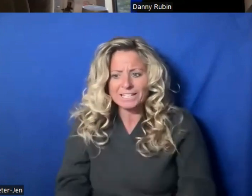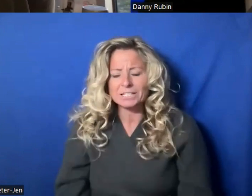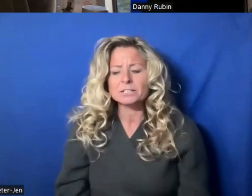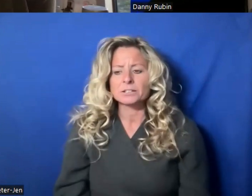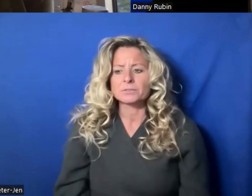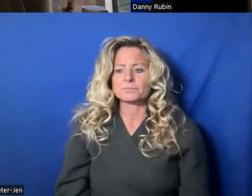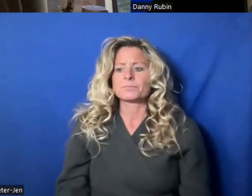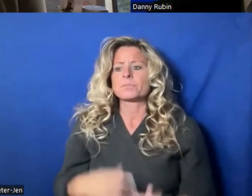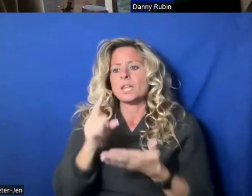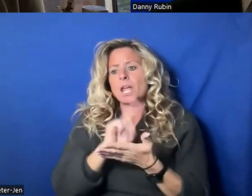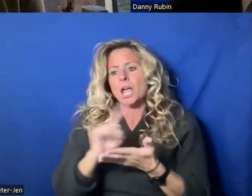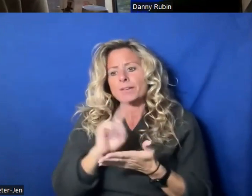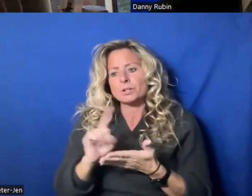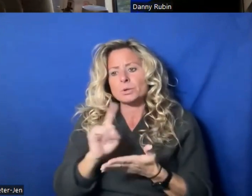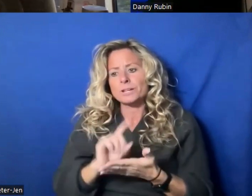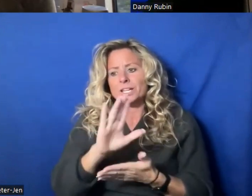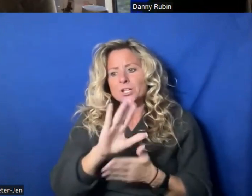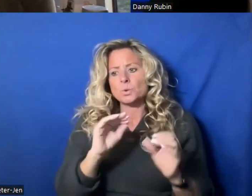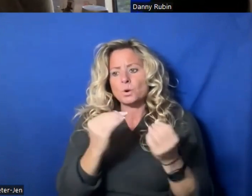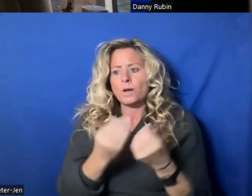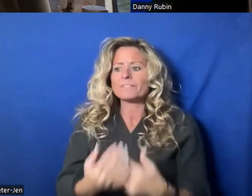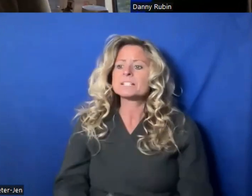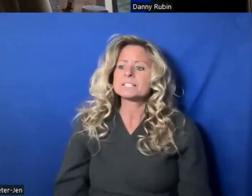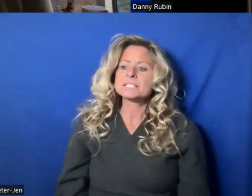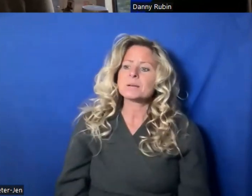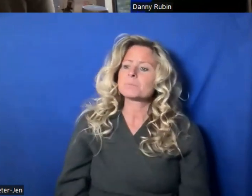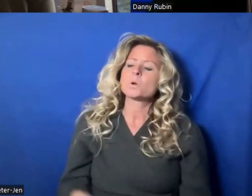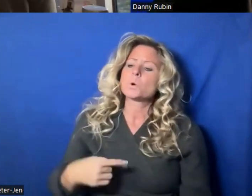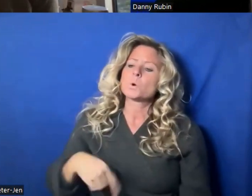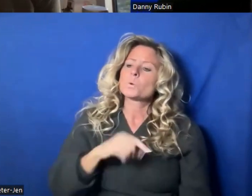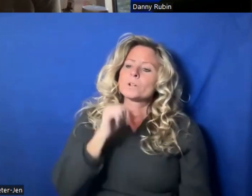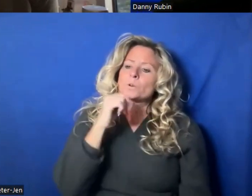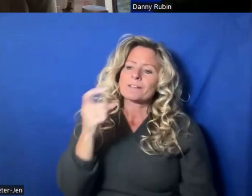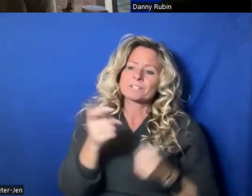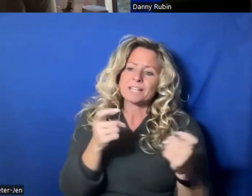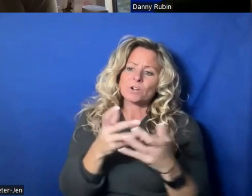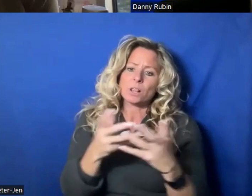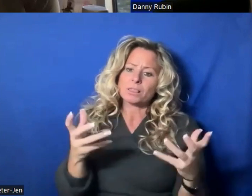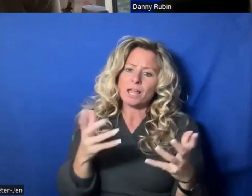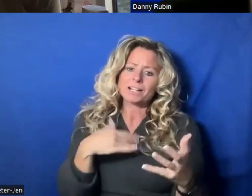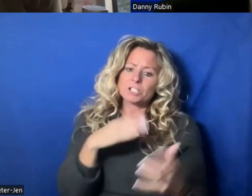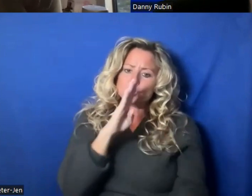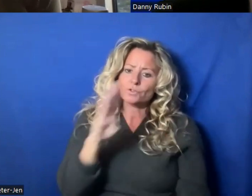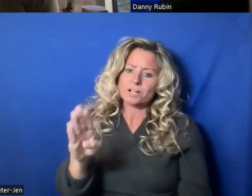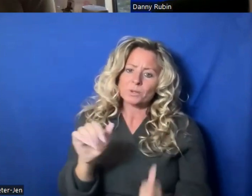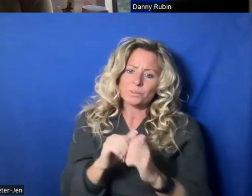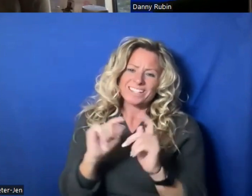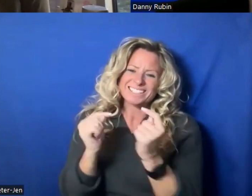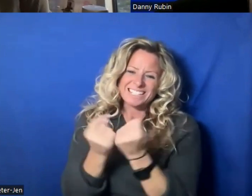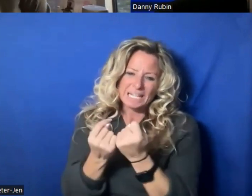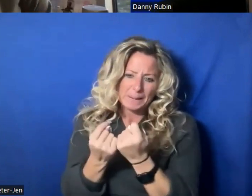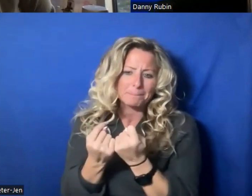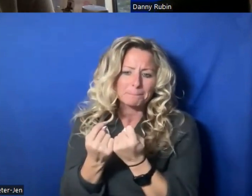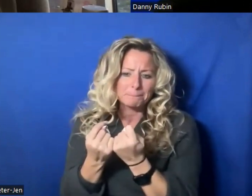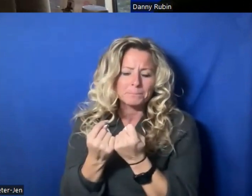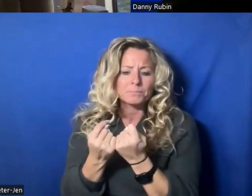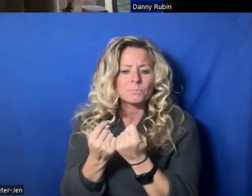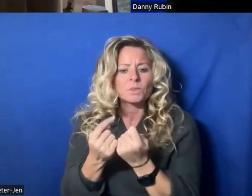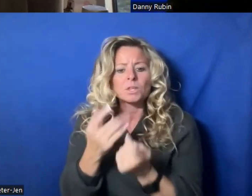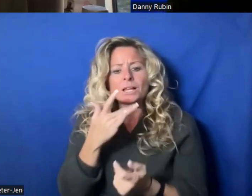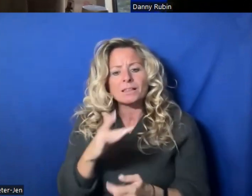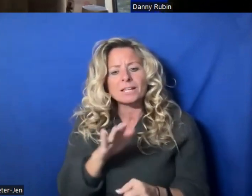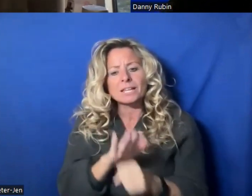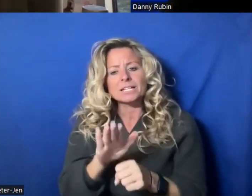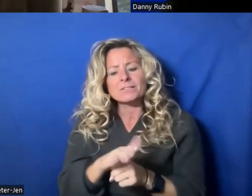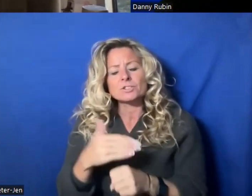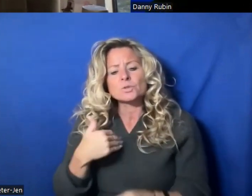over week in your office? So we actually don't have to handle a whole lot of it. It goes directly through the teams. We are lucky enough to have